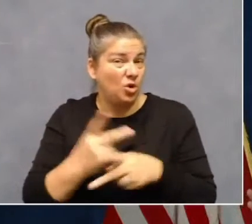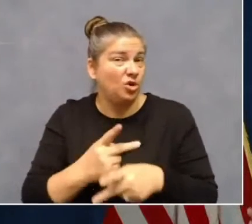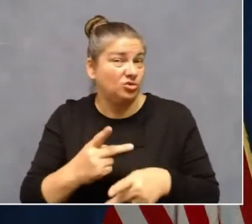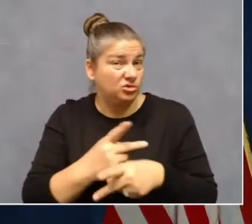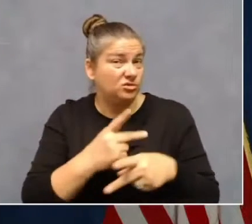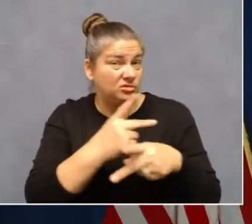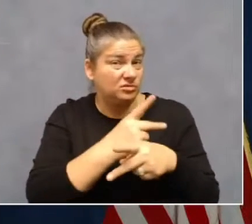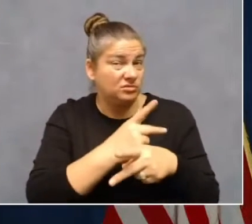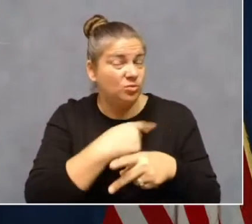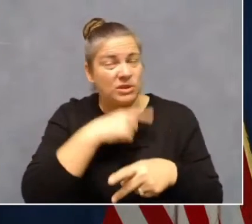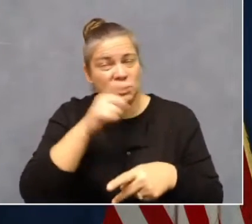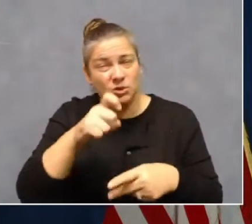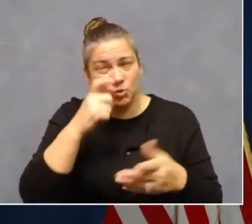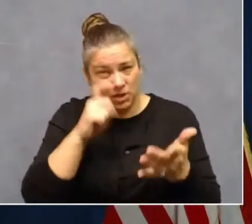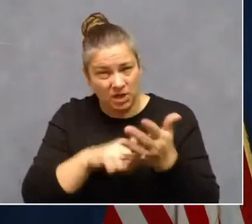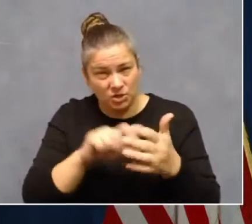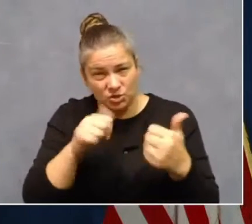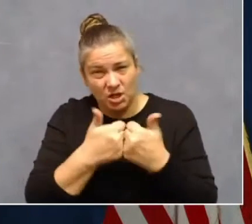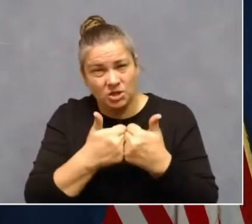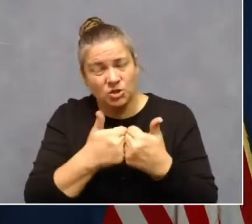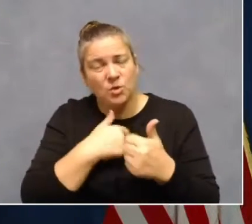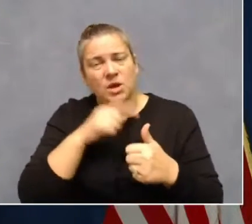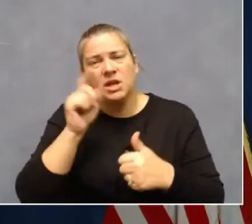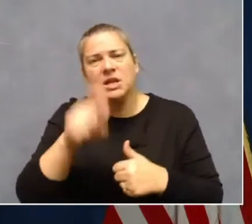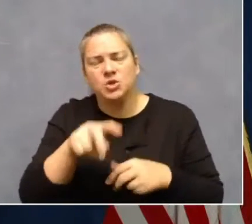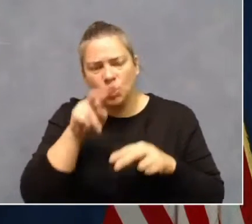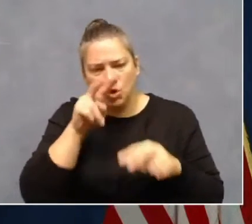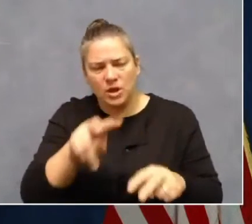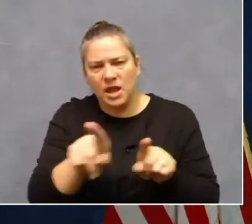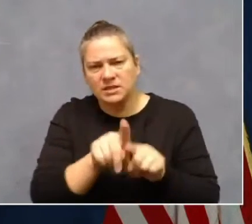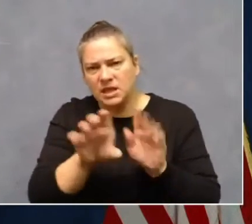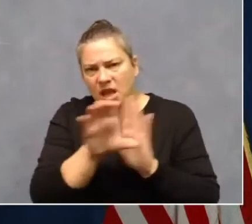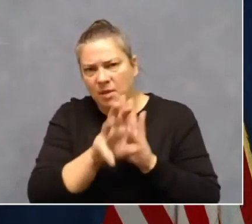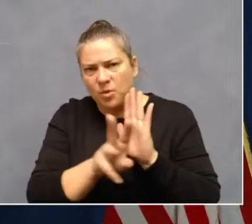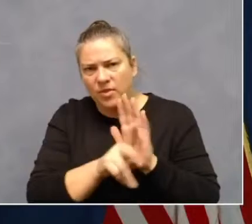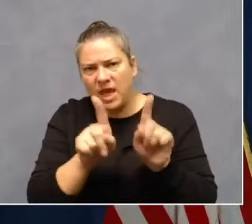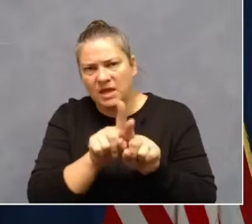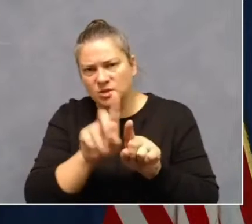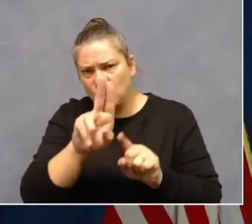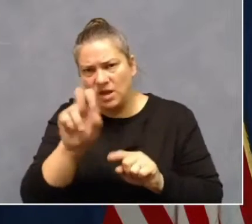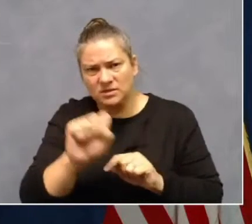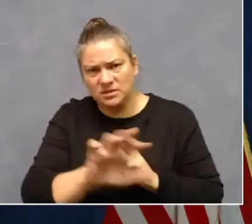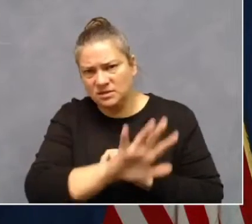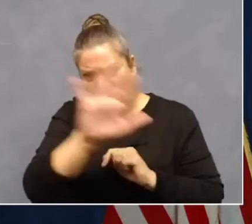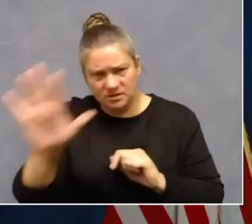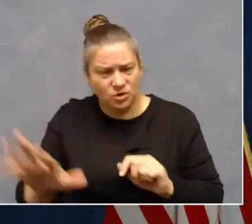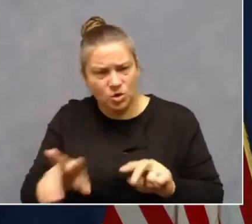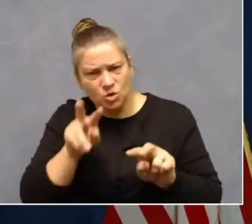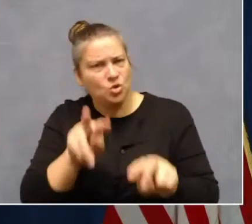challenge, and we need to respond to it as a Commonwealth and as a country. I can't impact